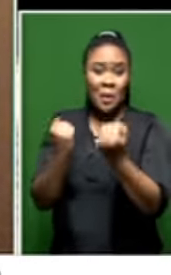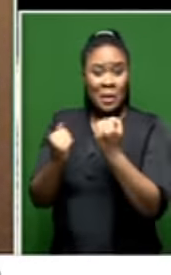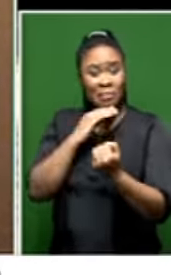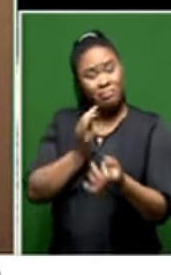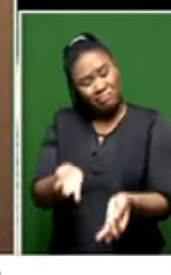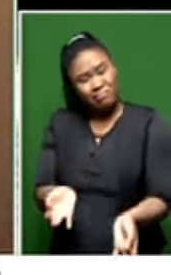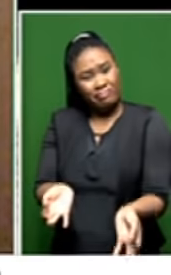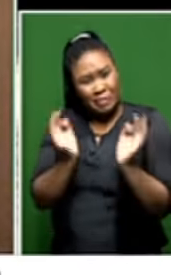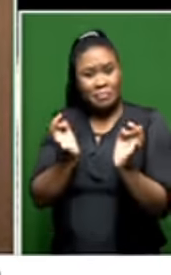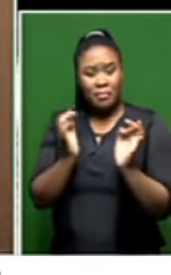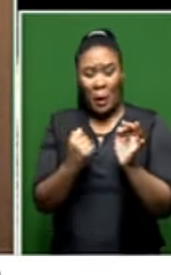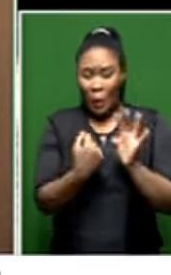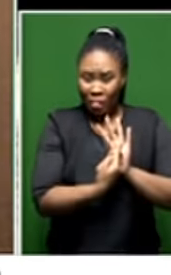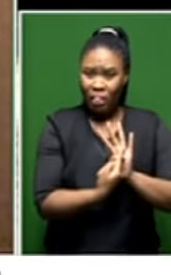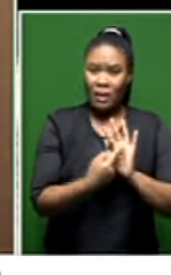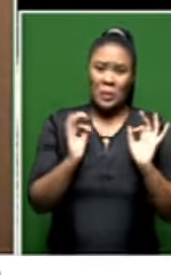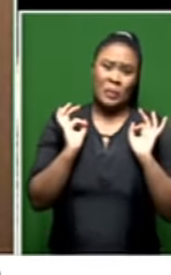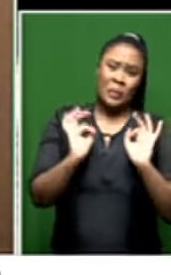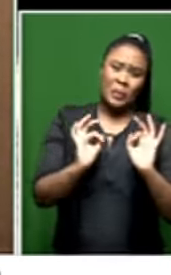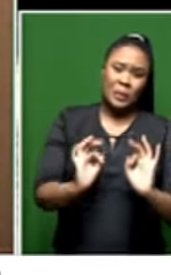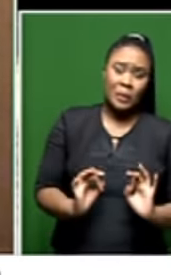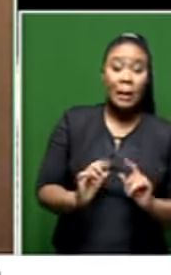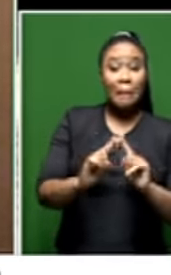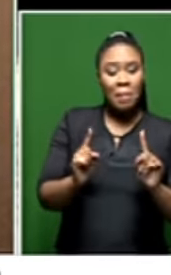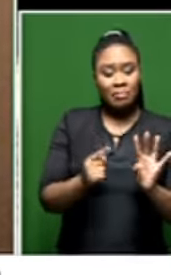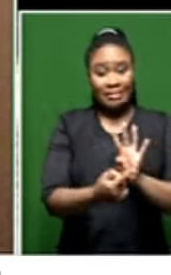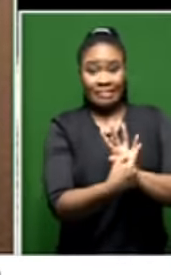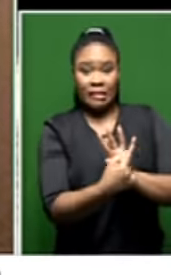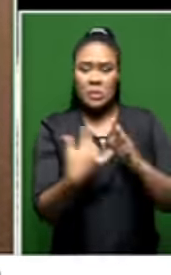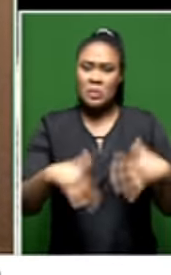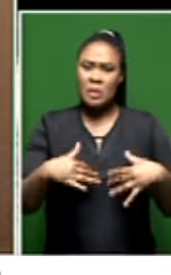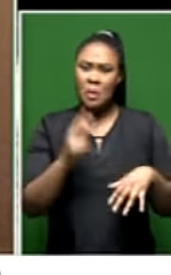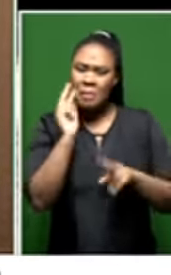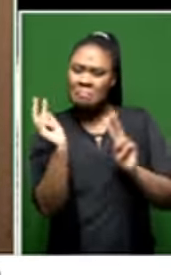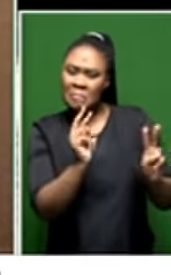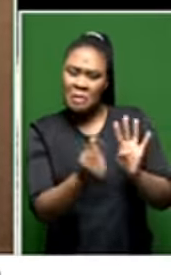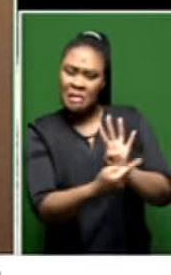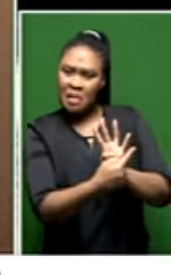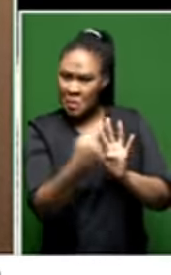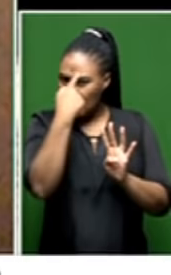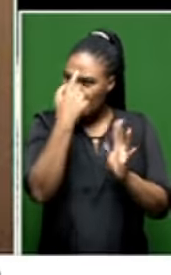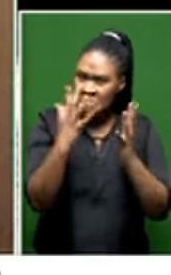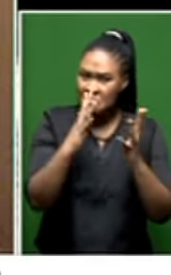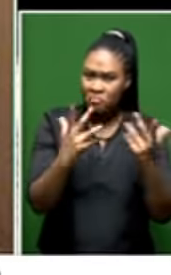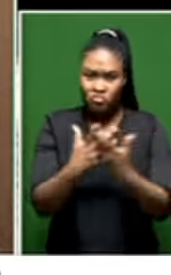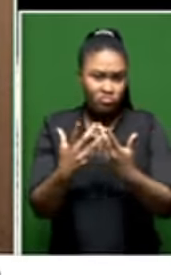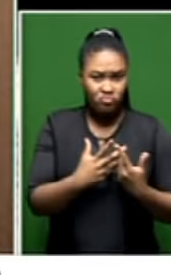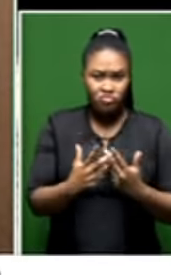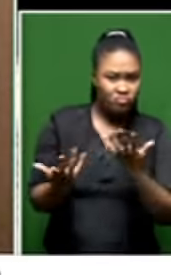great contenders for this position, which goes without say. But individually, and having a look at him, where do you think he sits in all of this,